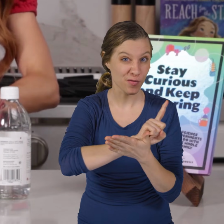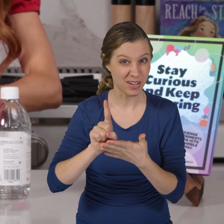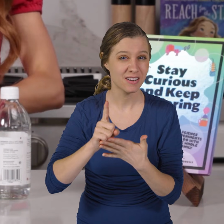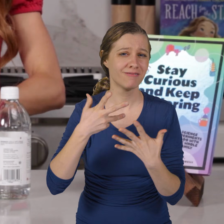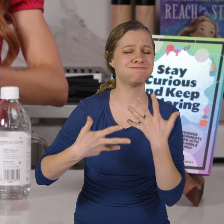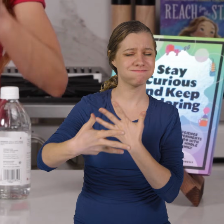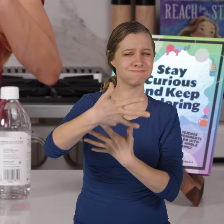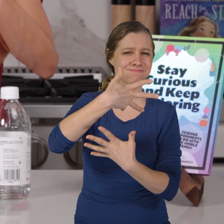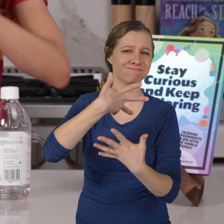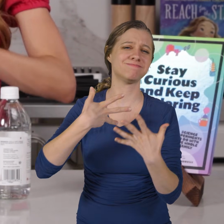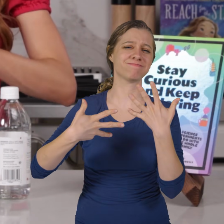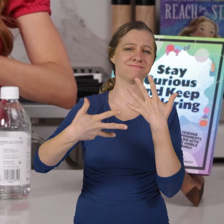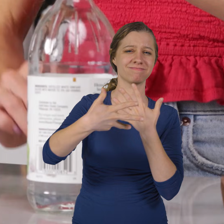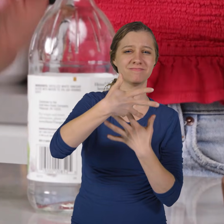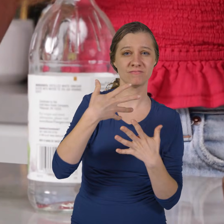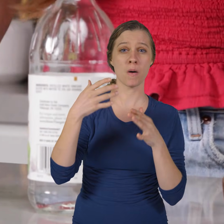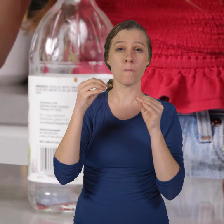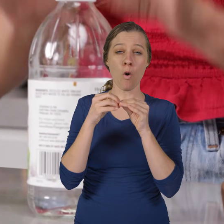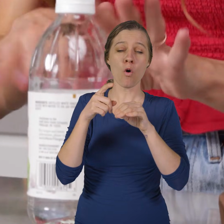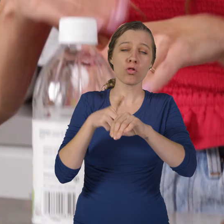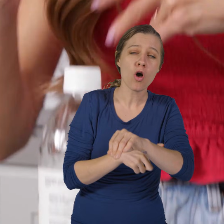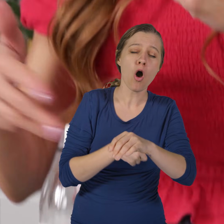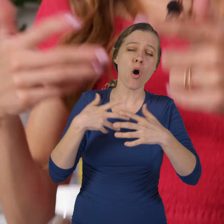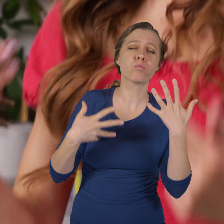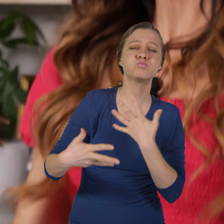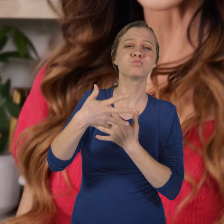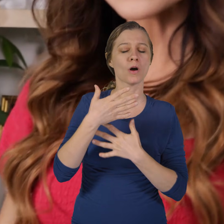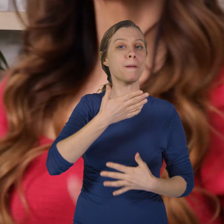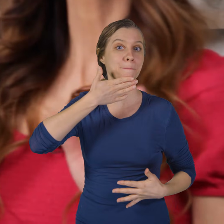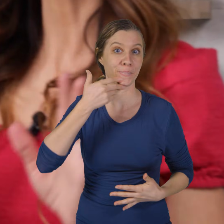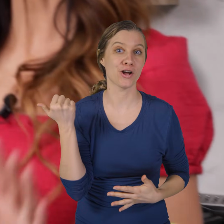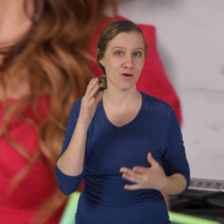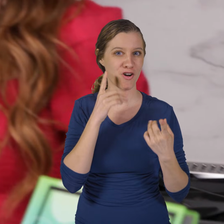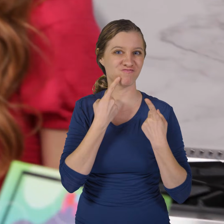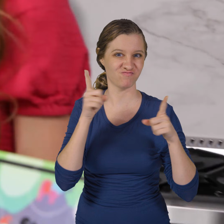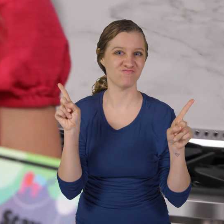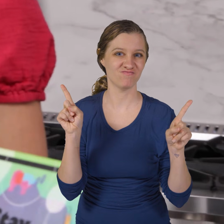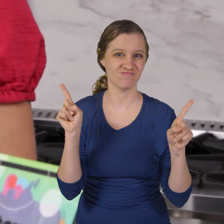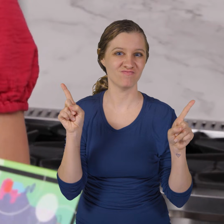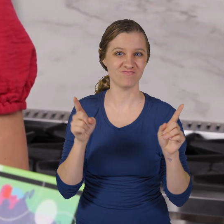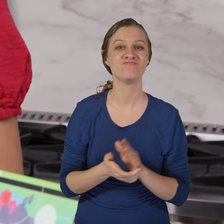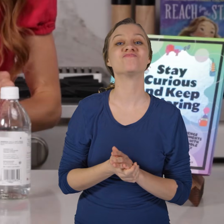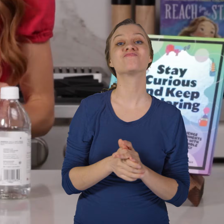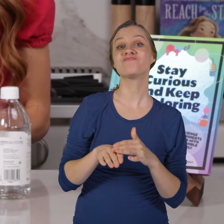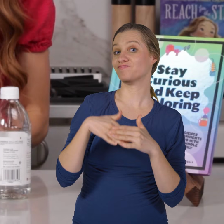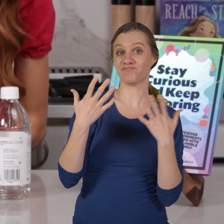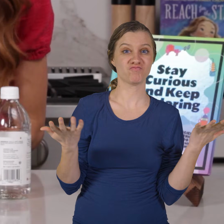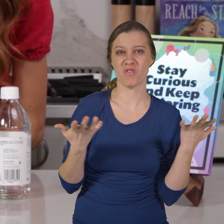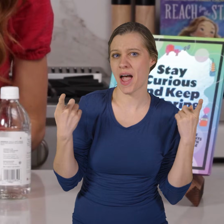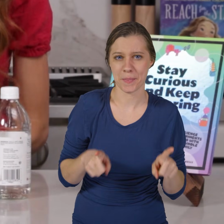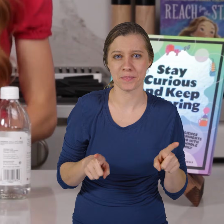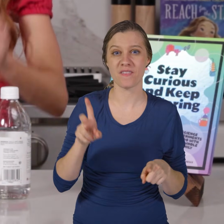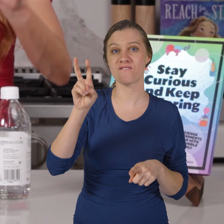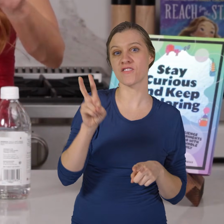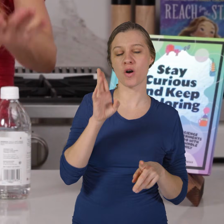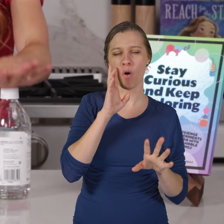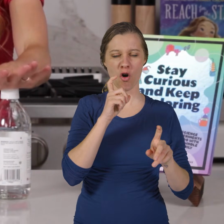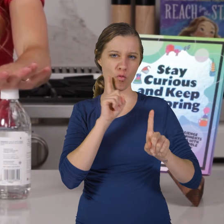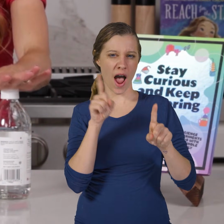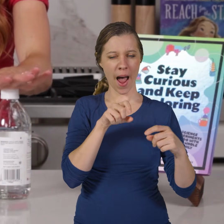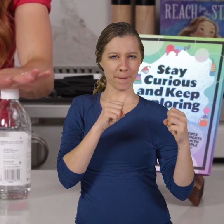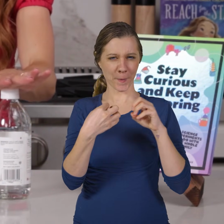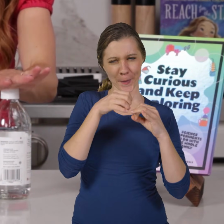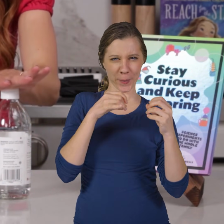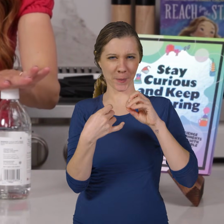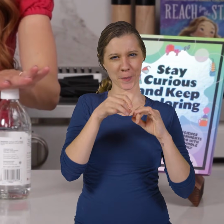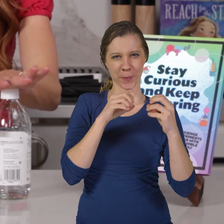at least a week. The longer you let it sit, the better this will work. What is going to happen is your